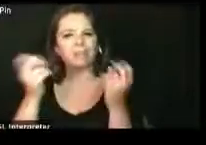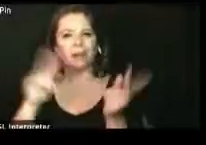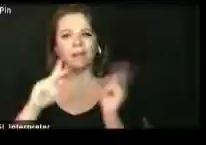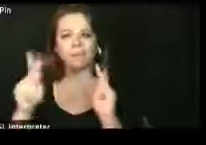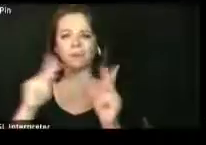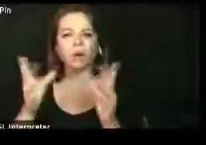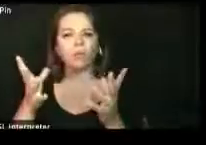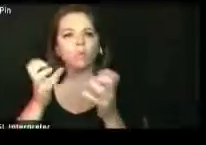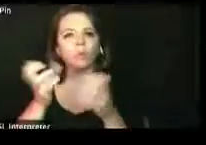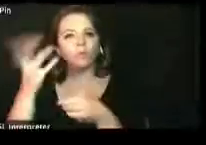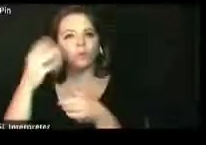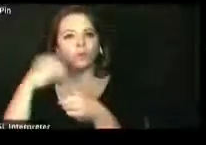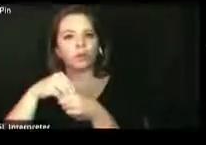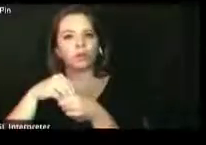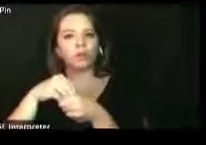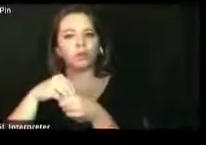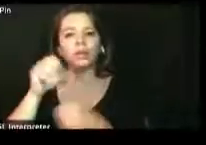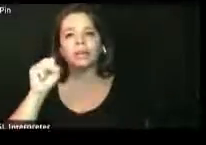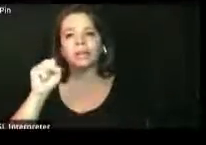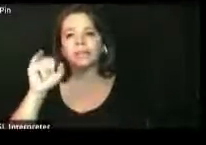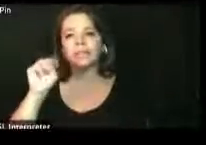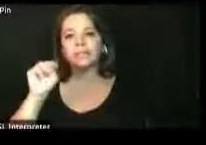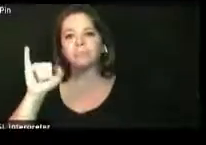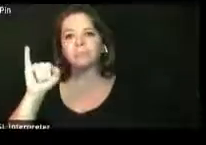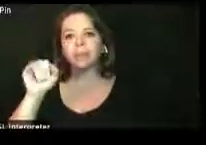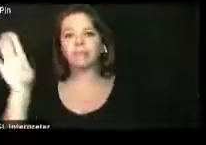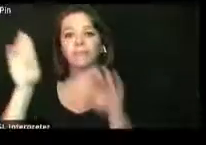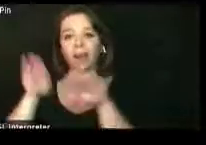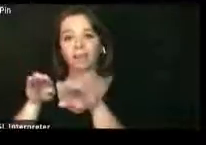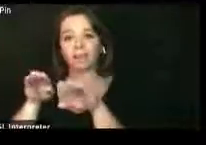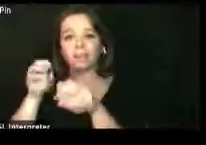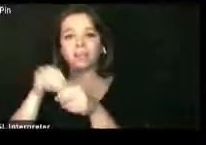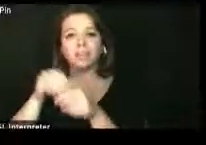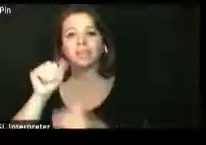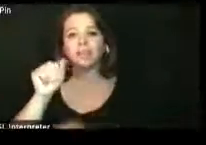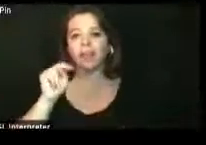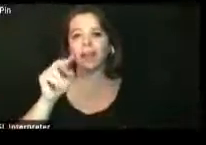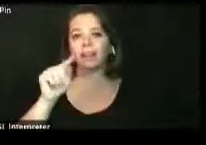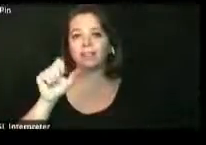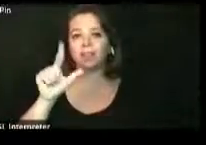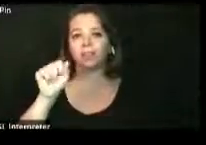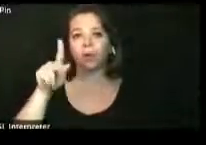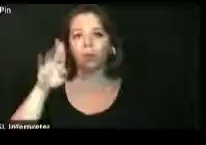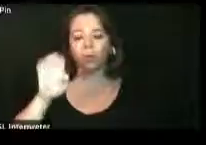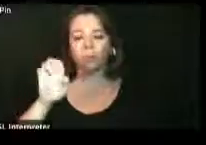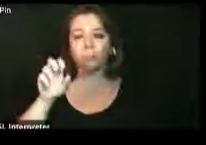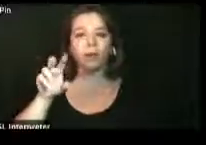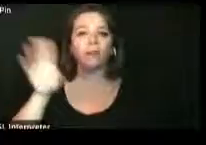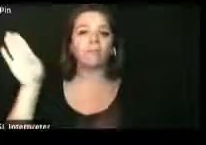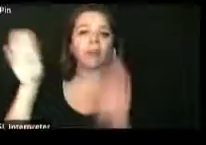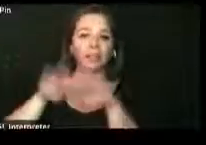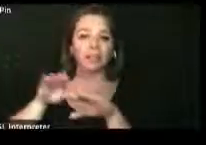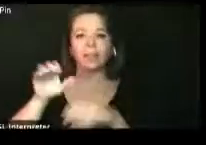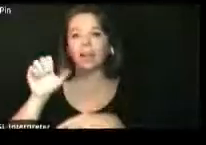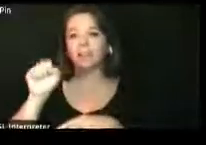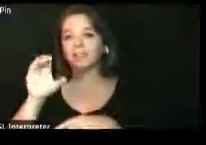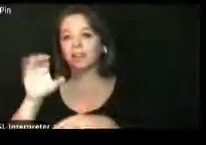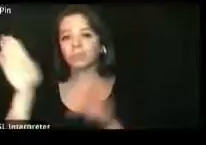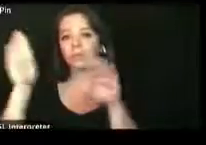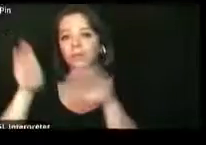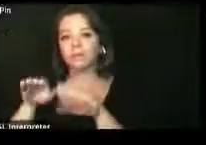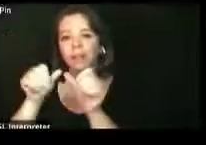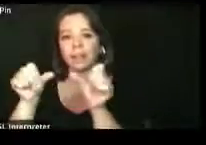to include Simi Valley within the Antelope Valley, Santa Clarita Valley area. I really believe